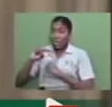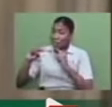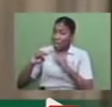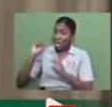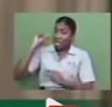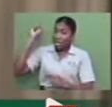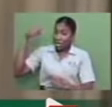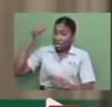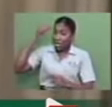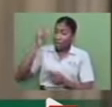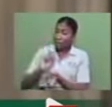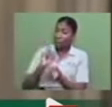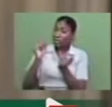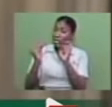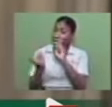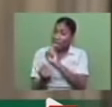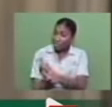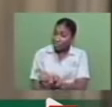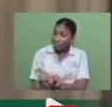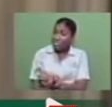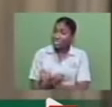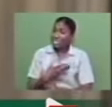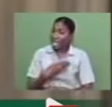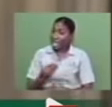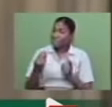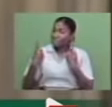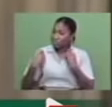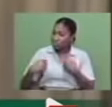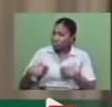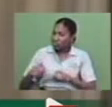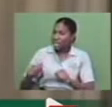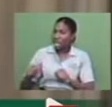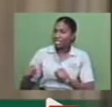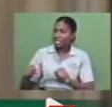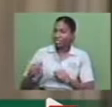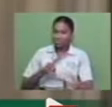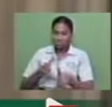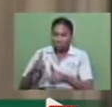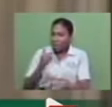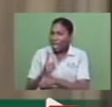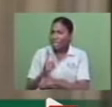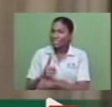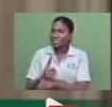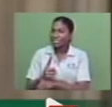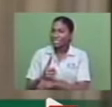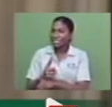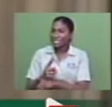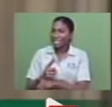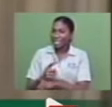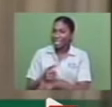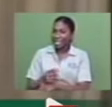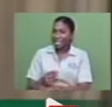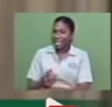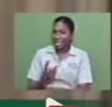context of this attempt to do what this bill says in the preamble, that it is a paradigm shift. We would have taken the opportunity to